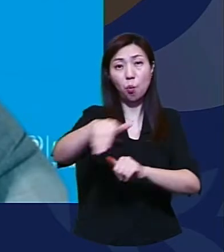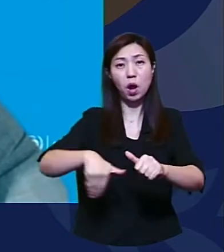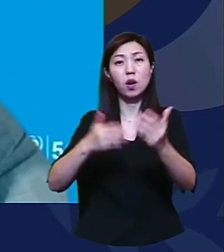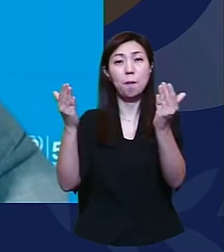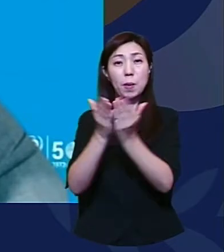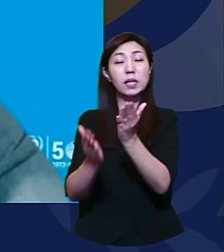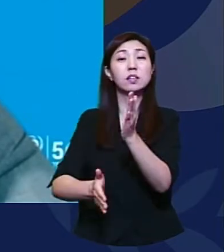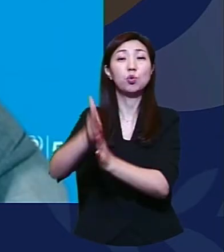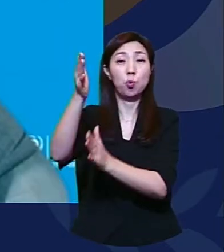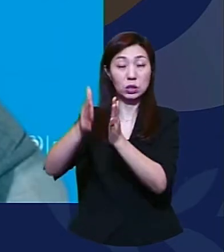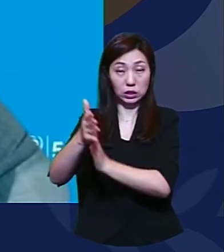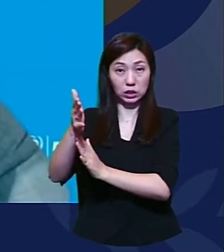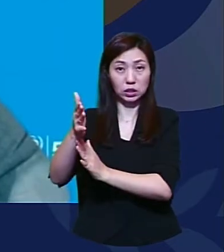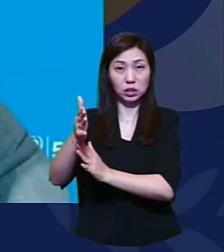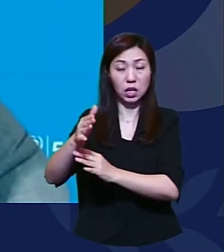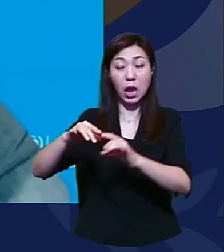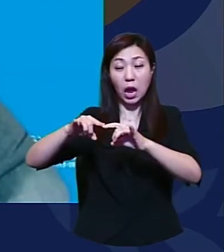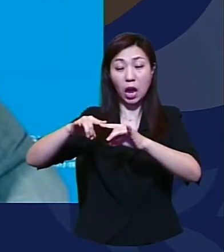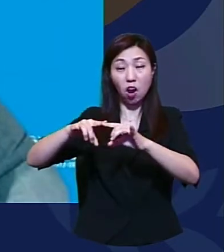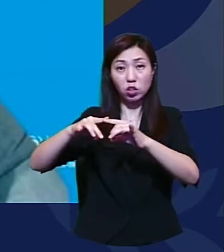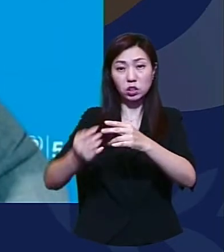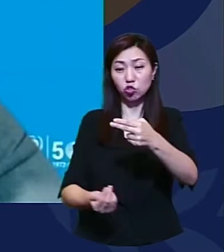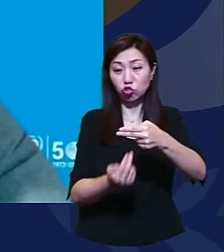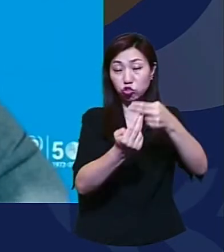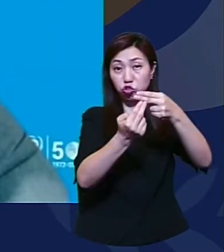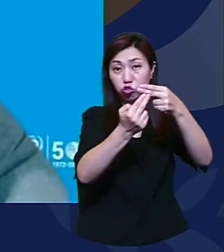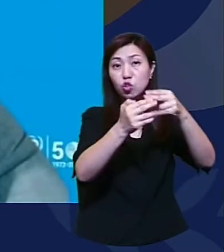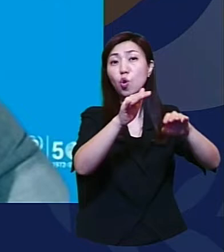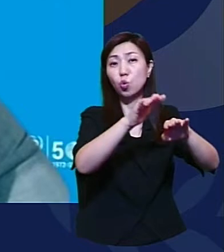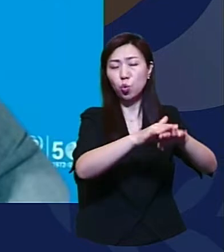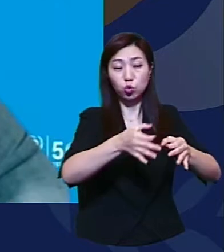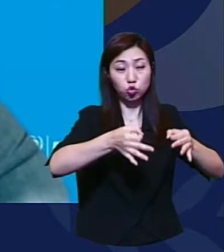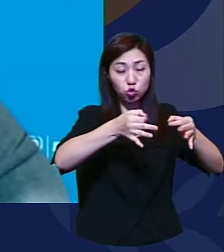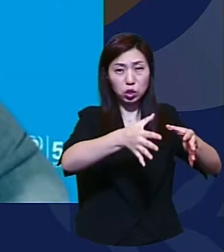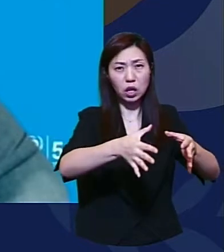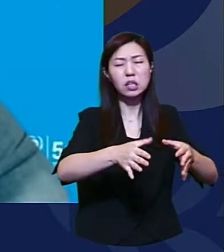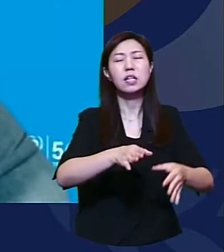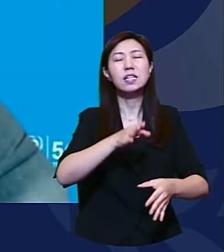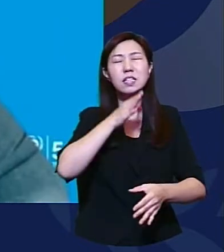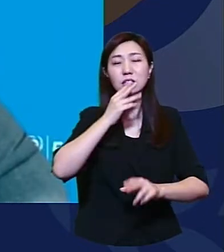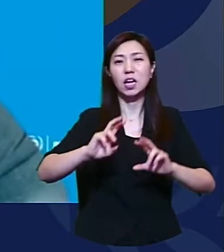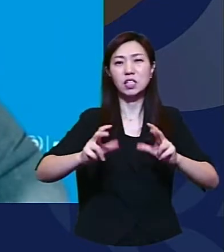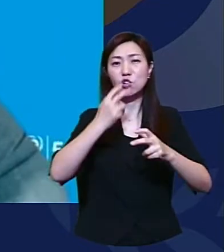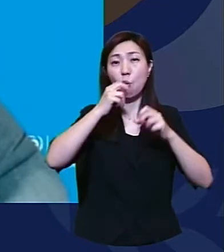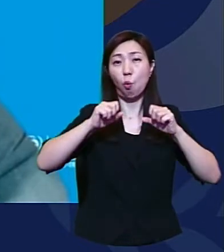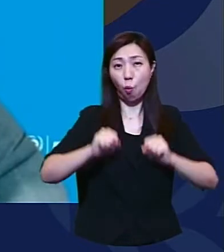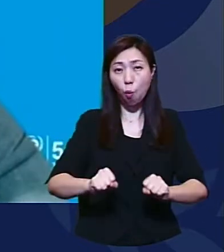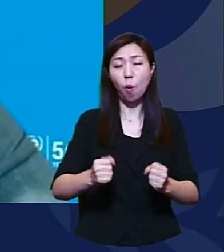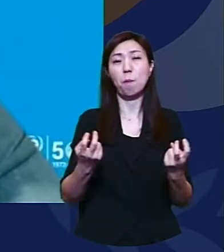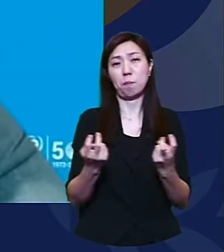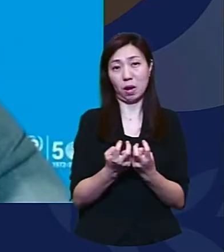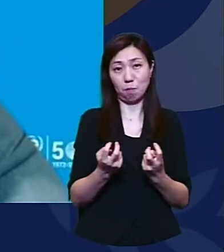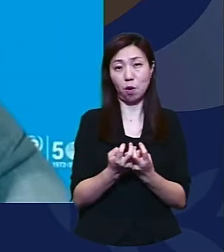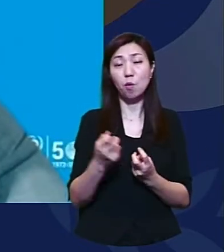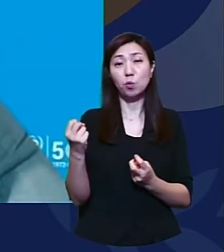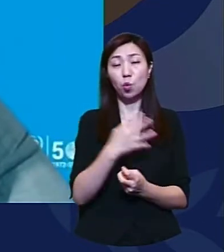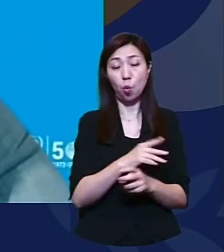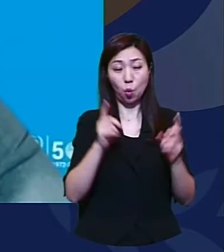supply and storage will be a win for the planet, our health, job seekers, and